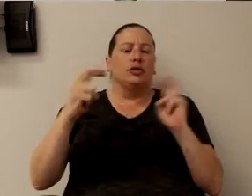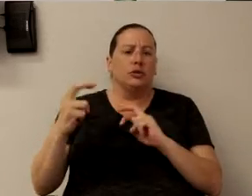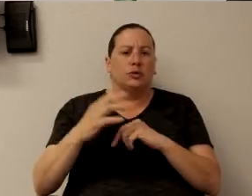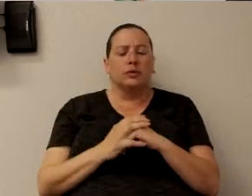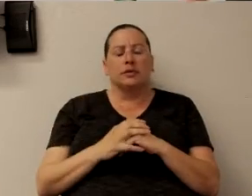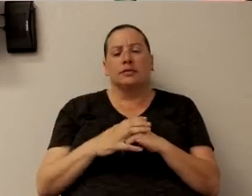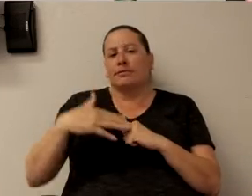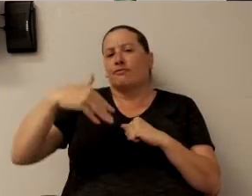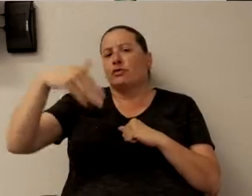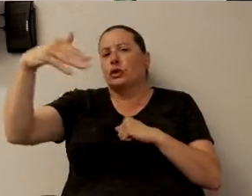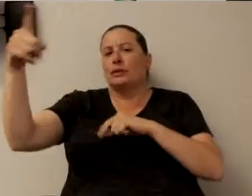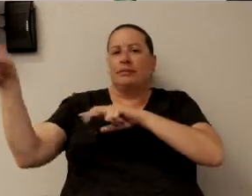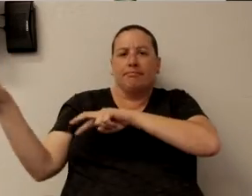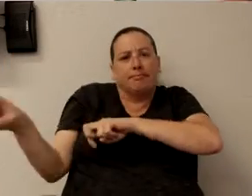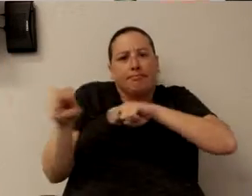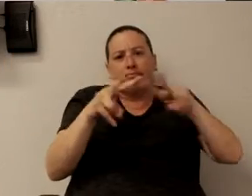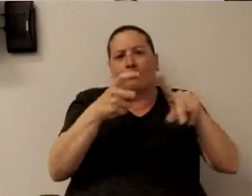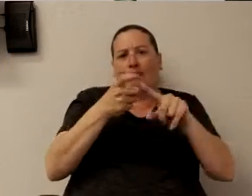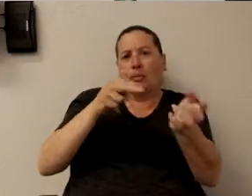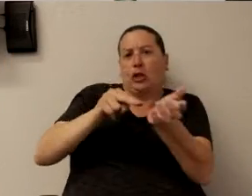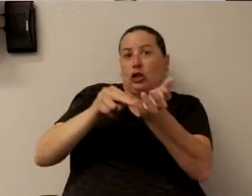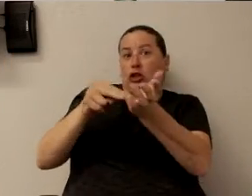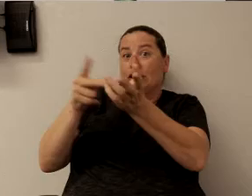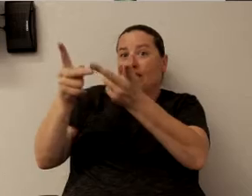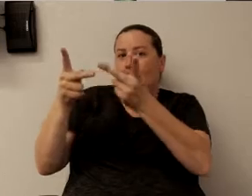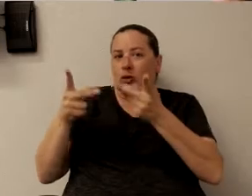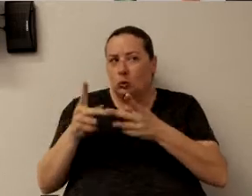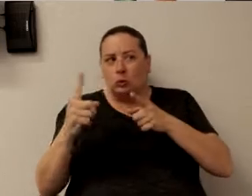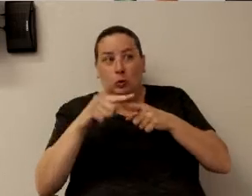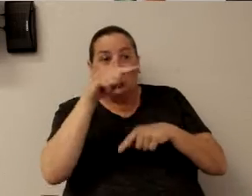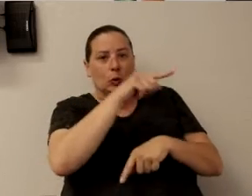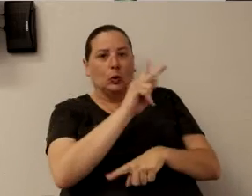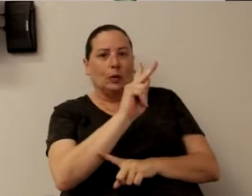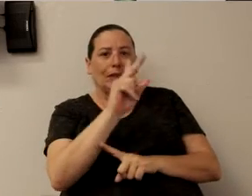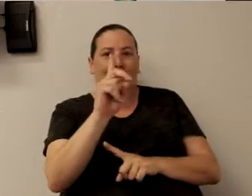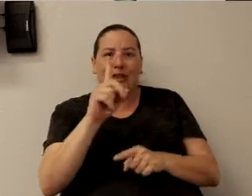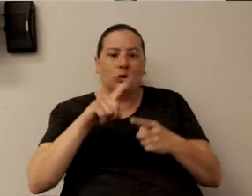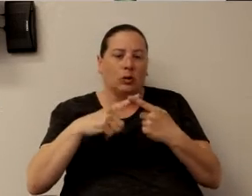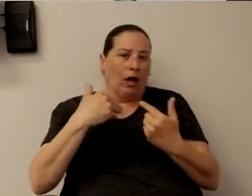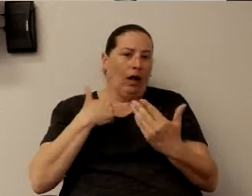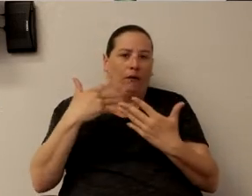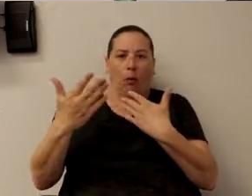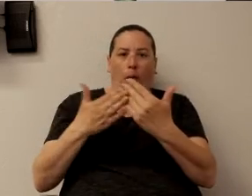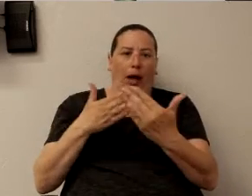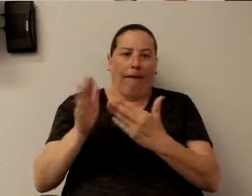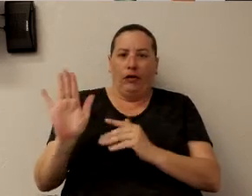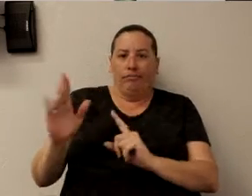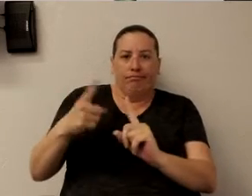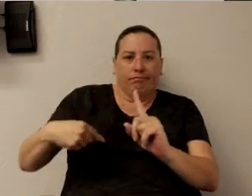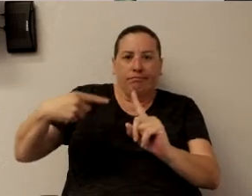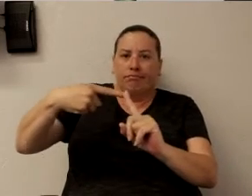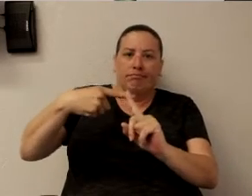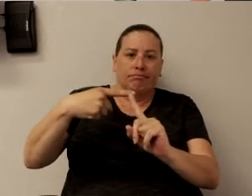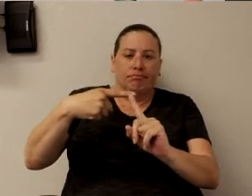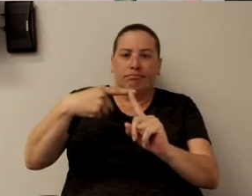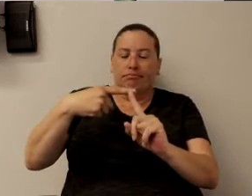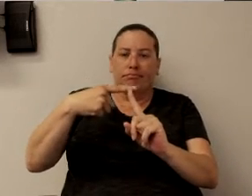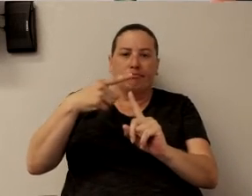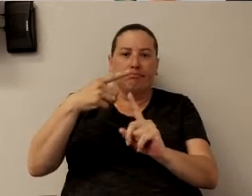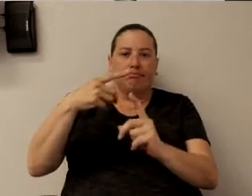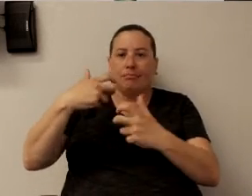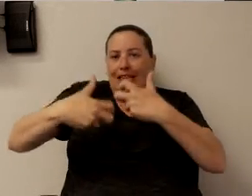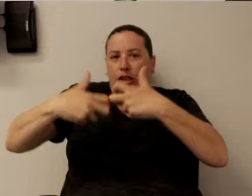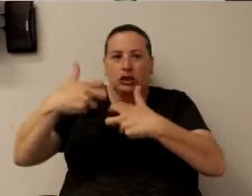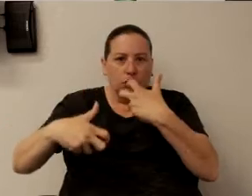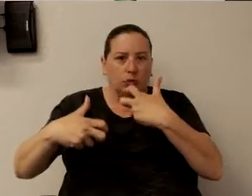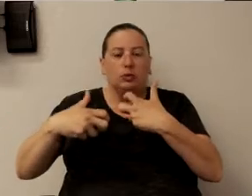from a skilled nursing facility to Kaweah Delta to have whatever their particular condition is diagnosed and treated,